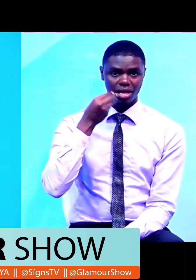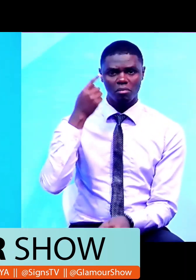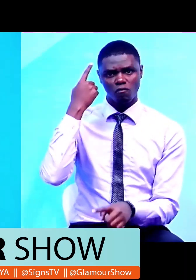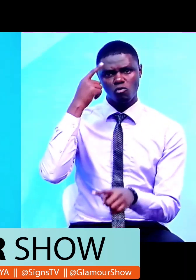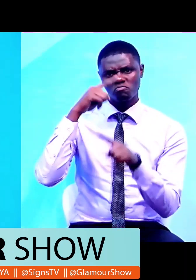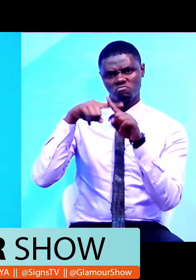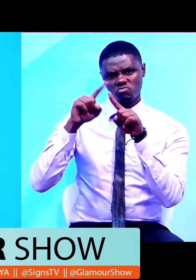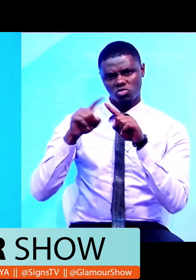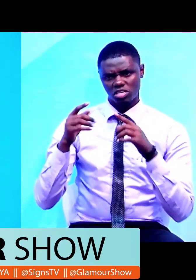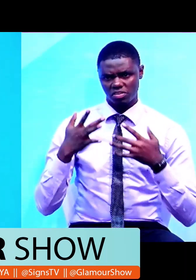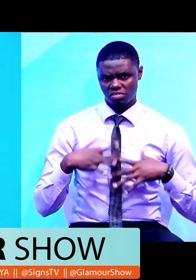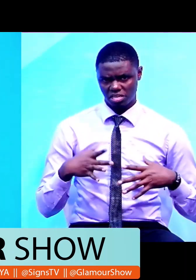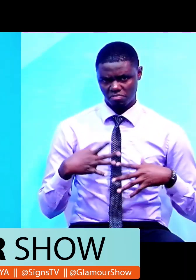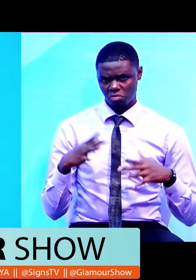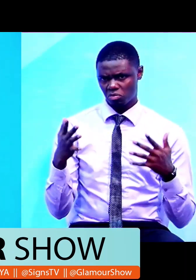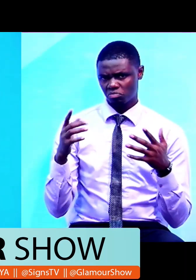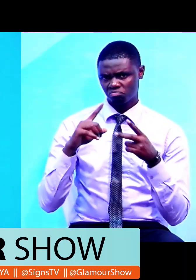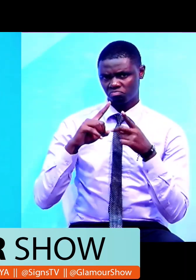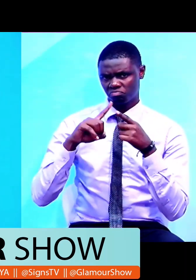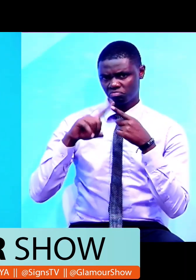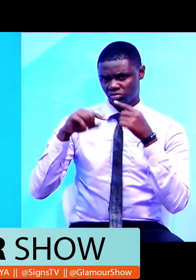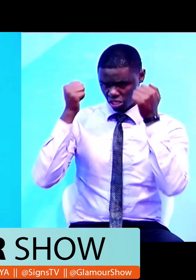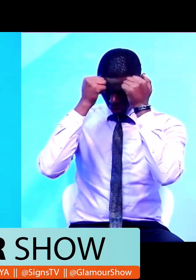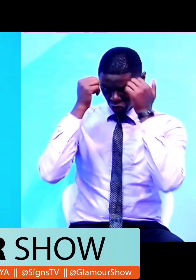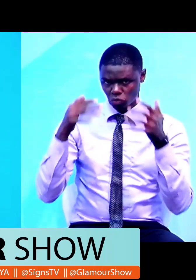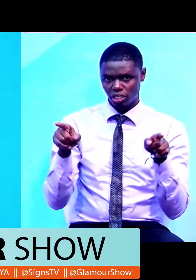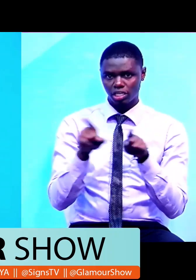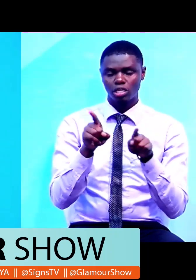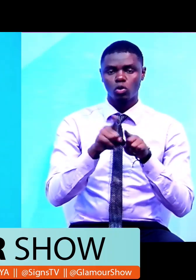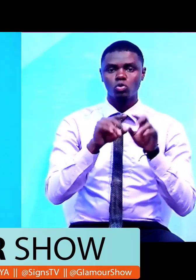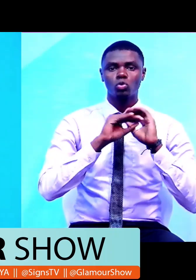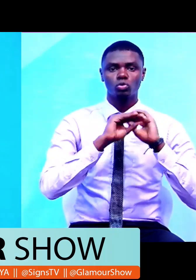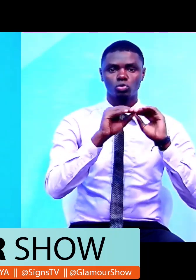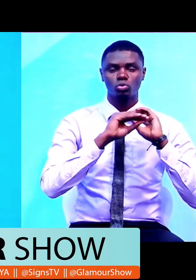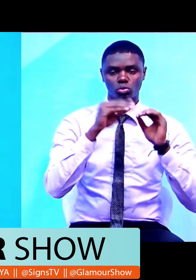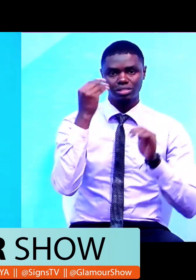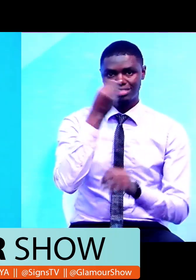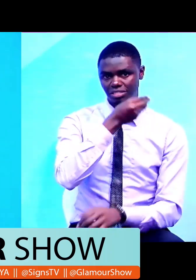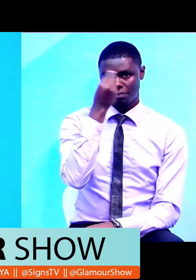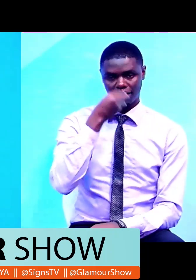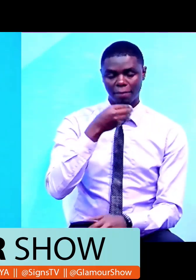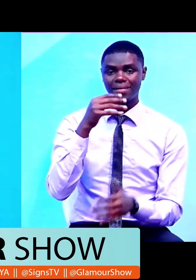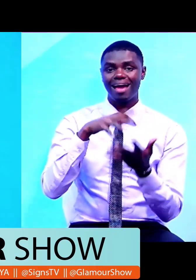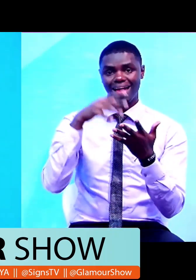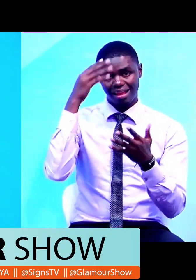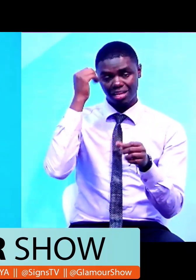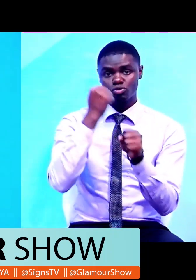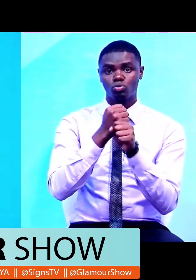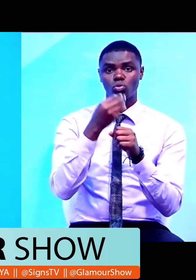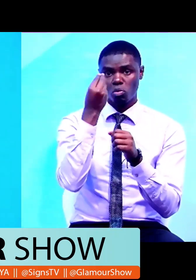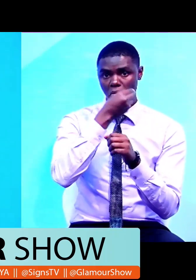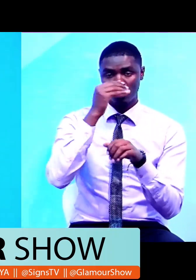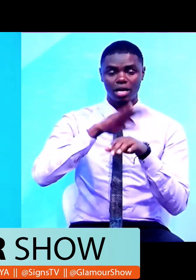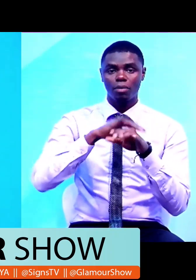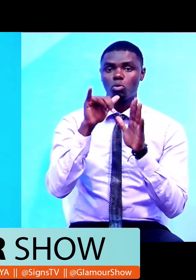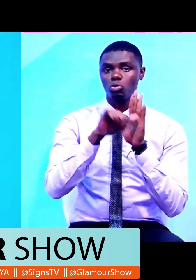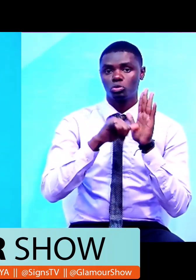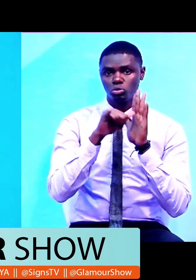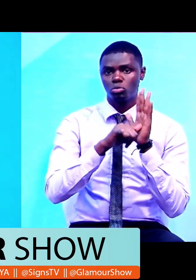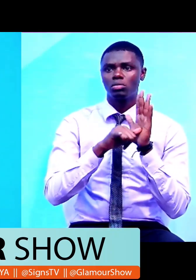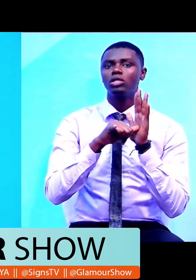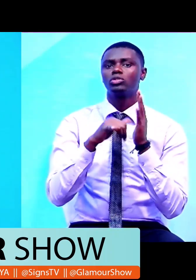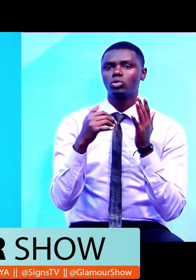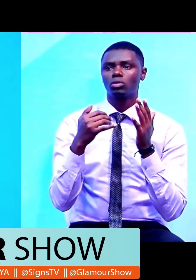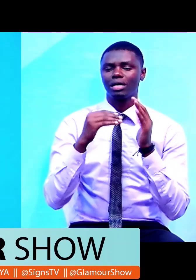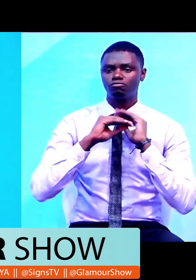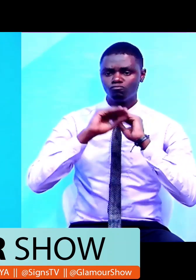people. Students, I also teach makeup. I learned to do makeup from YouTube, so I usually tend to